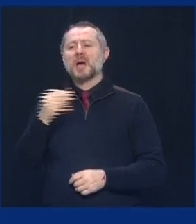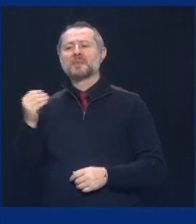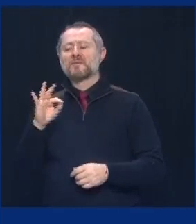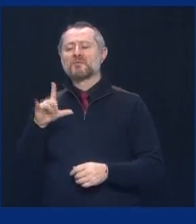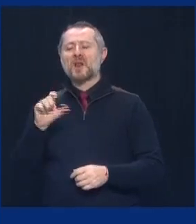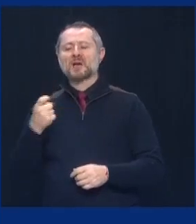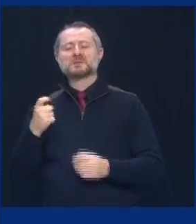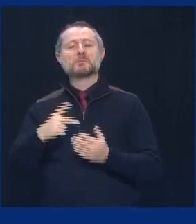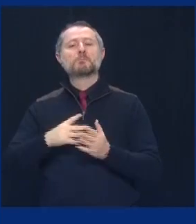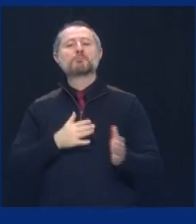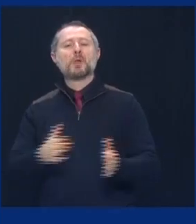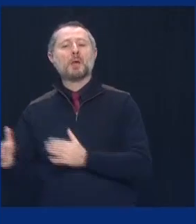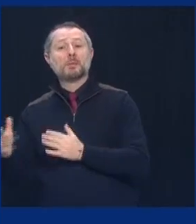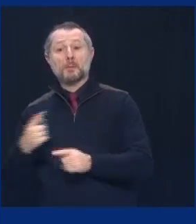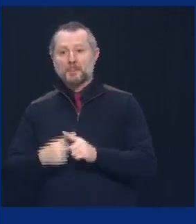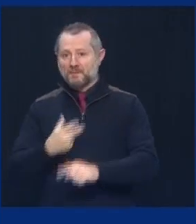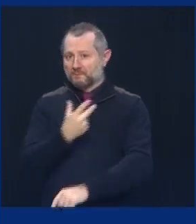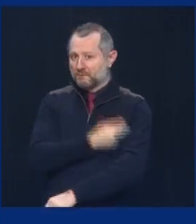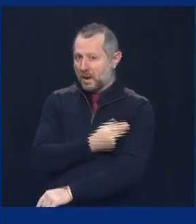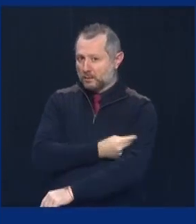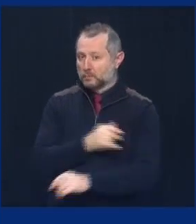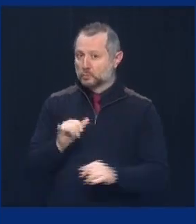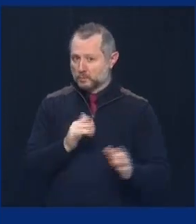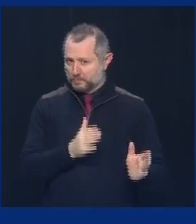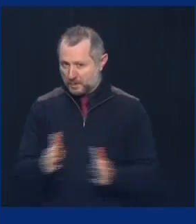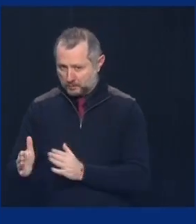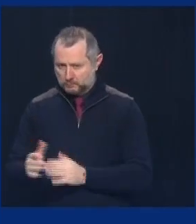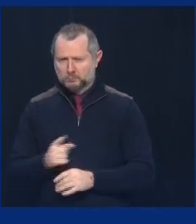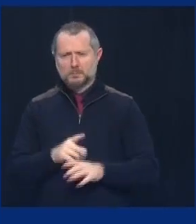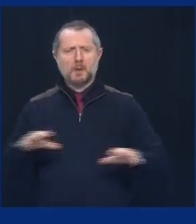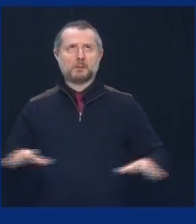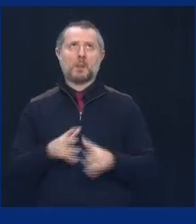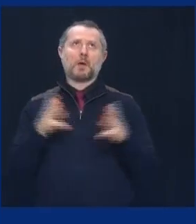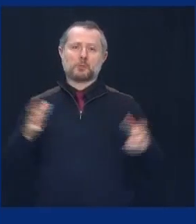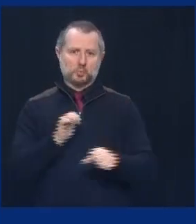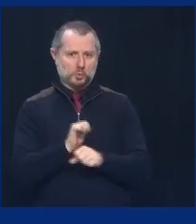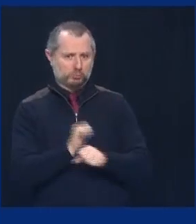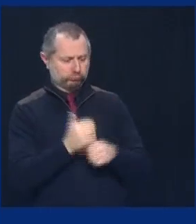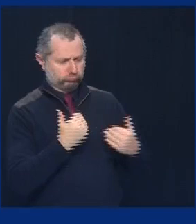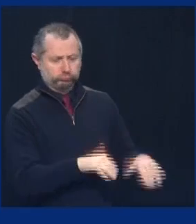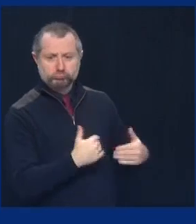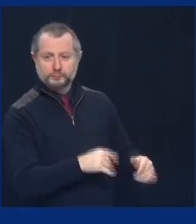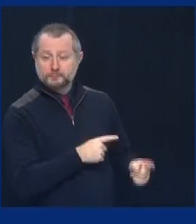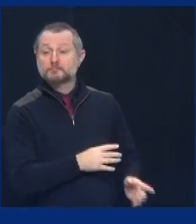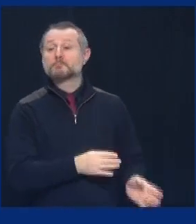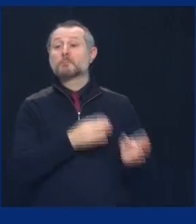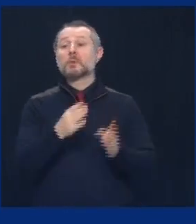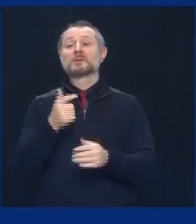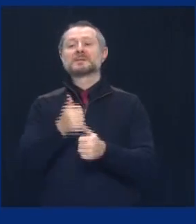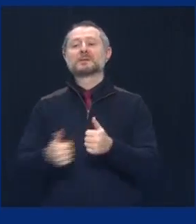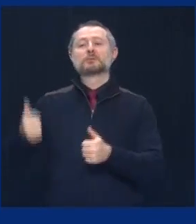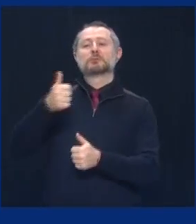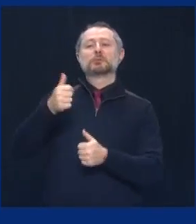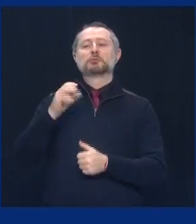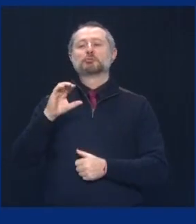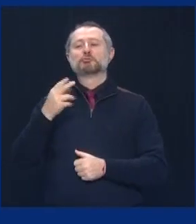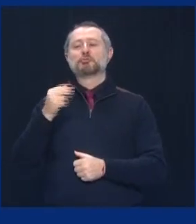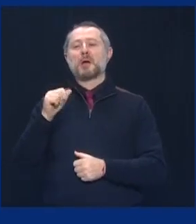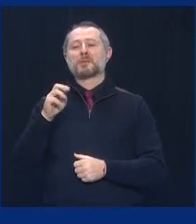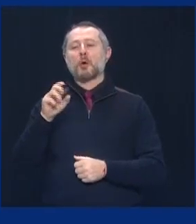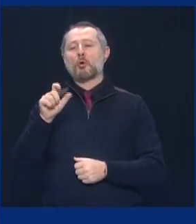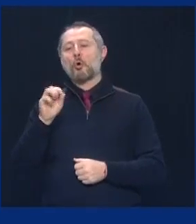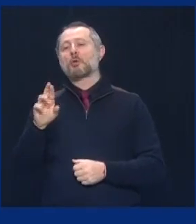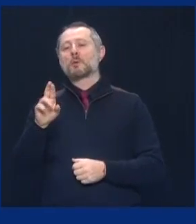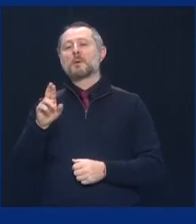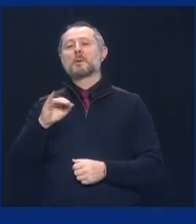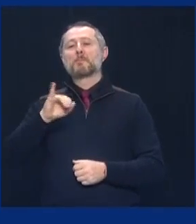vaccination plan, both of which are major operations, as you know. We then have Chancellor Jim Malatras, Commissioner Howard Zucker, to